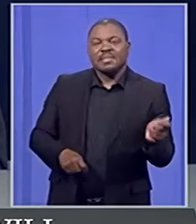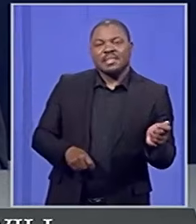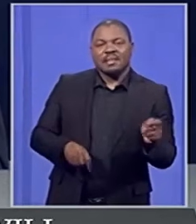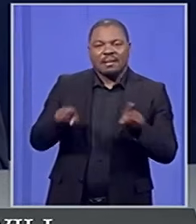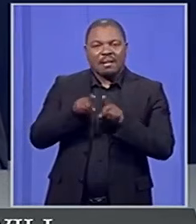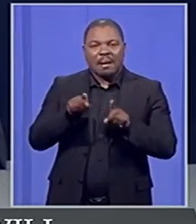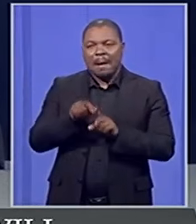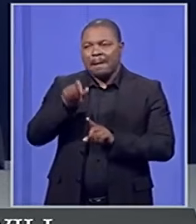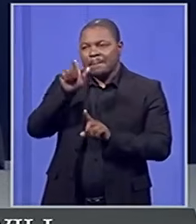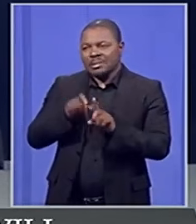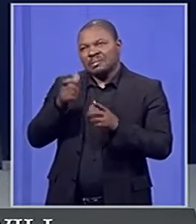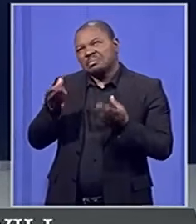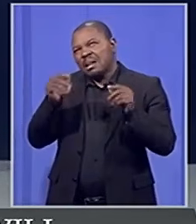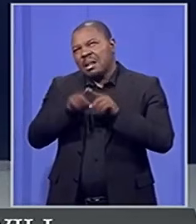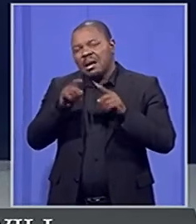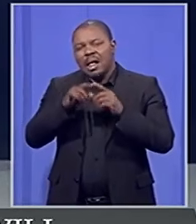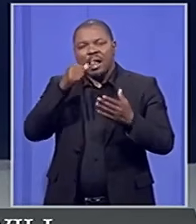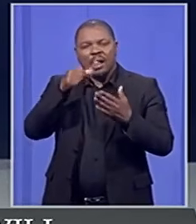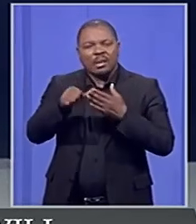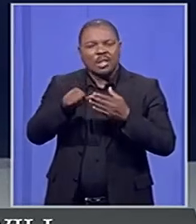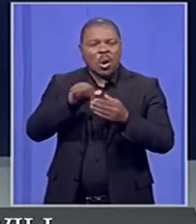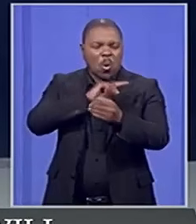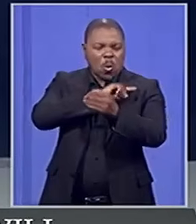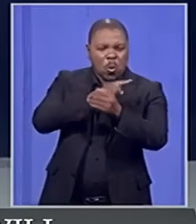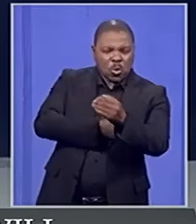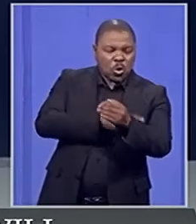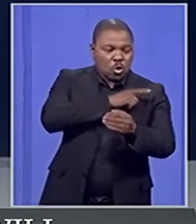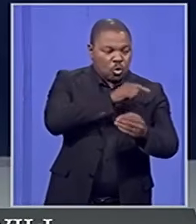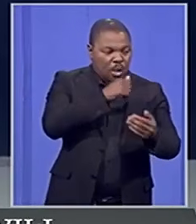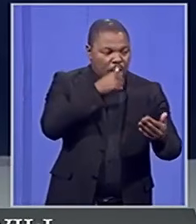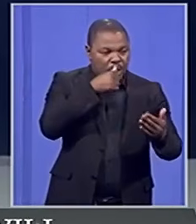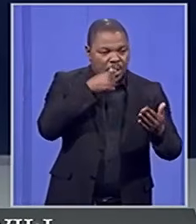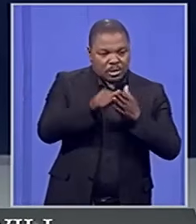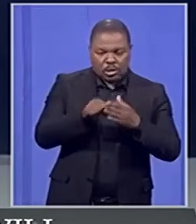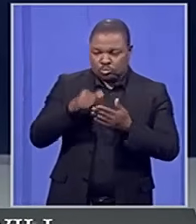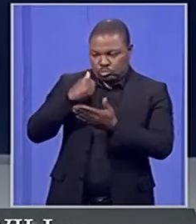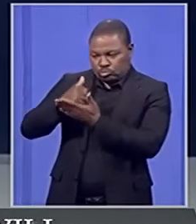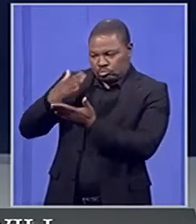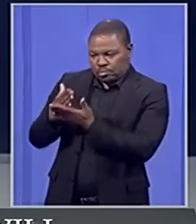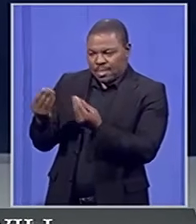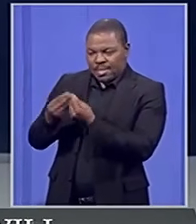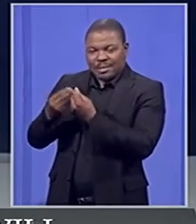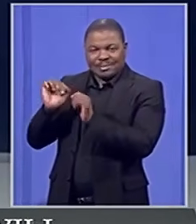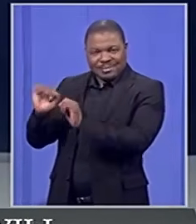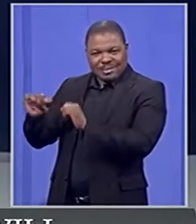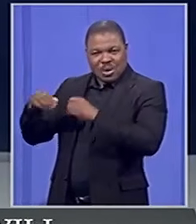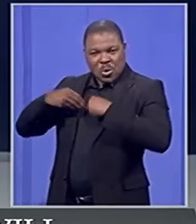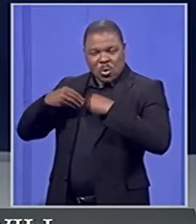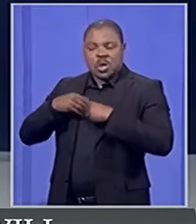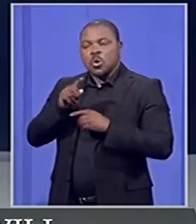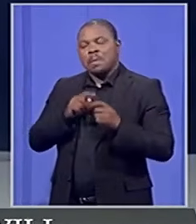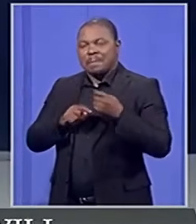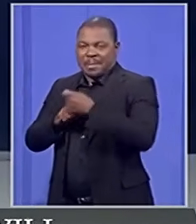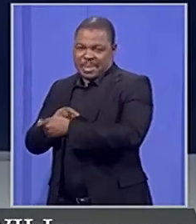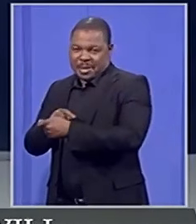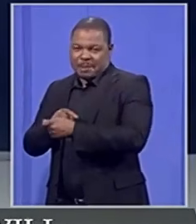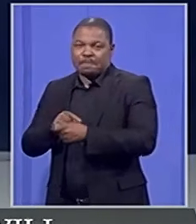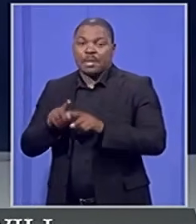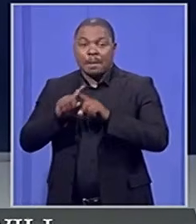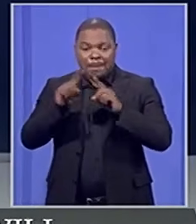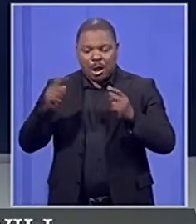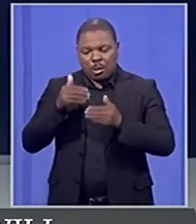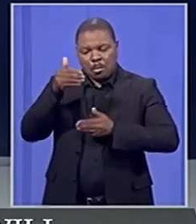thotse letter of authority kapo letter of executorship ke mo teng ho patalwang ene mara process ya teng le yona irregulated ka